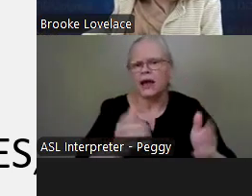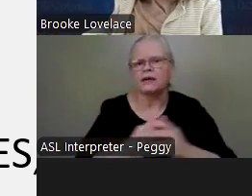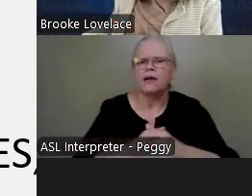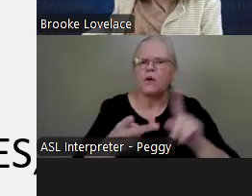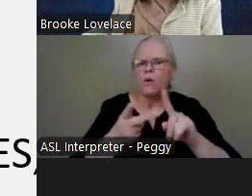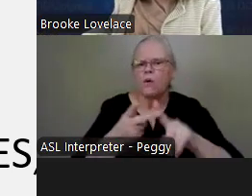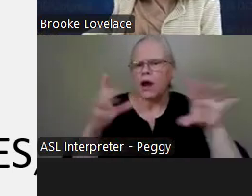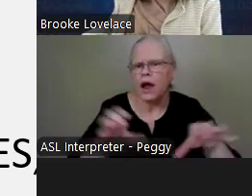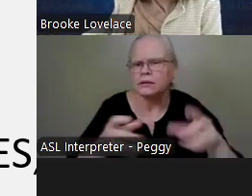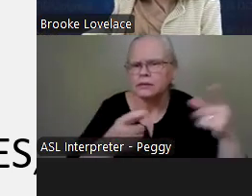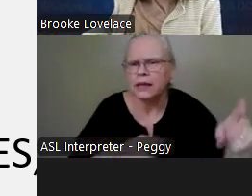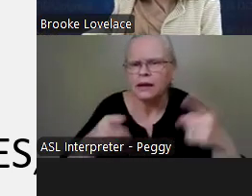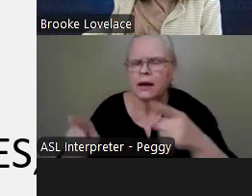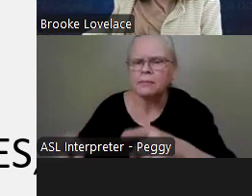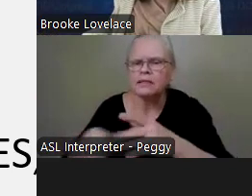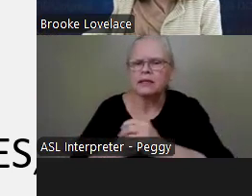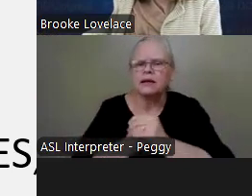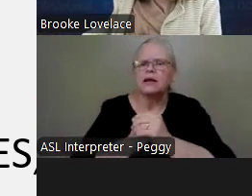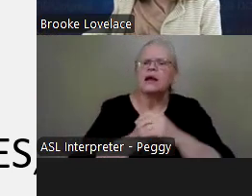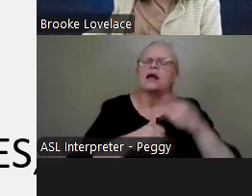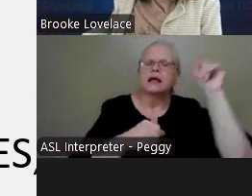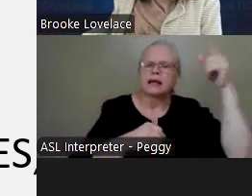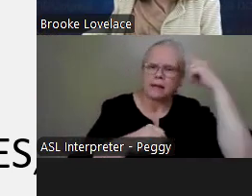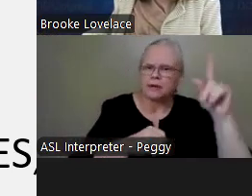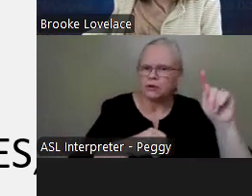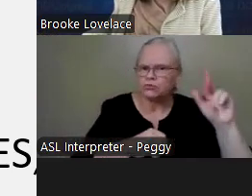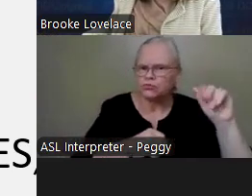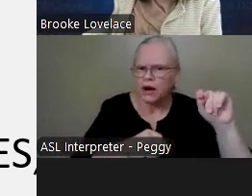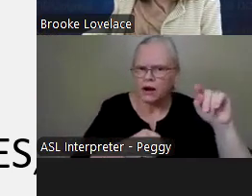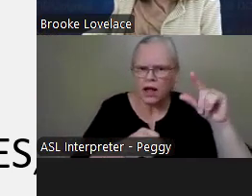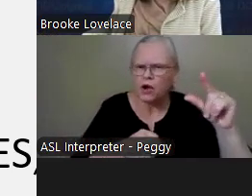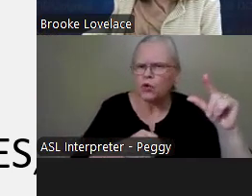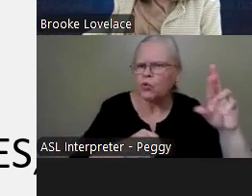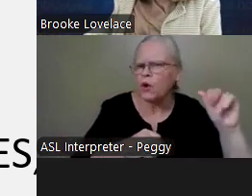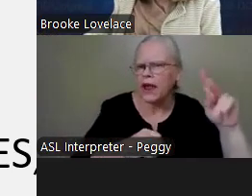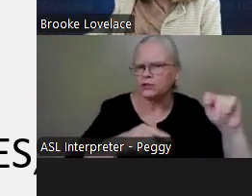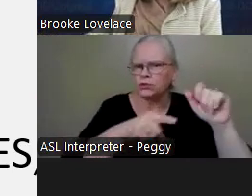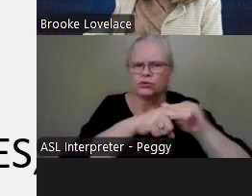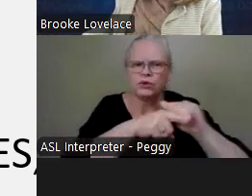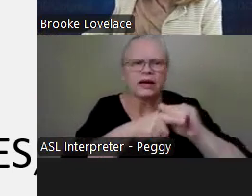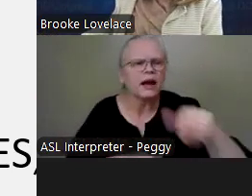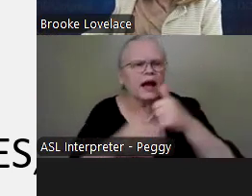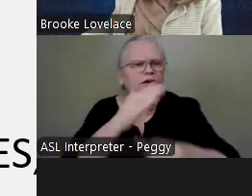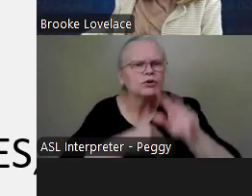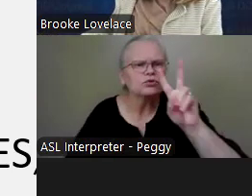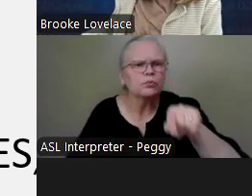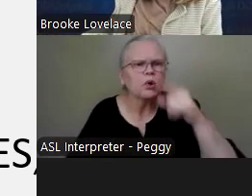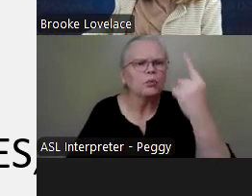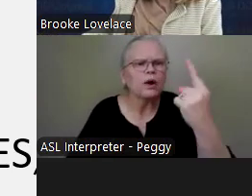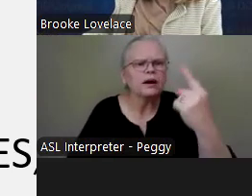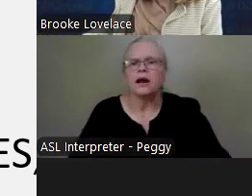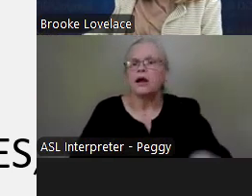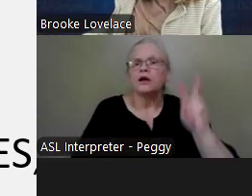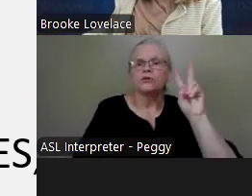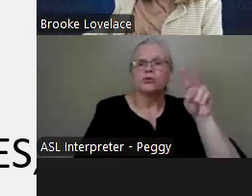activities happen, some of our capital grant trainings that we do. You'll see that under Objective 2.1. 2.2 then is it